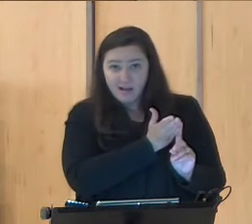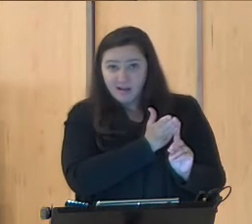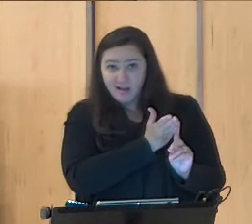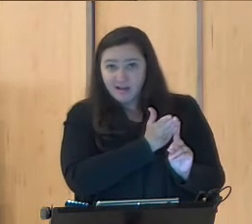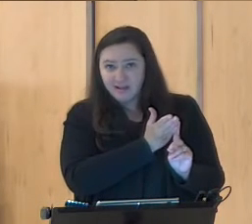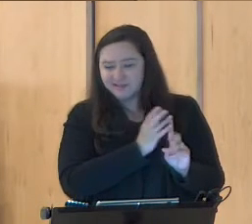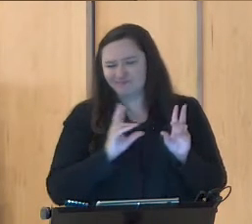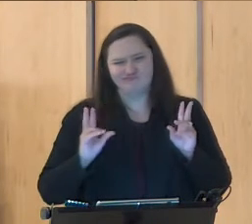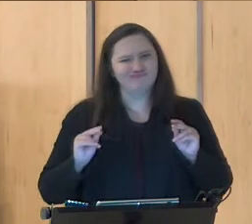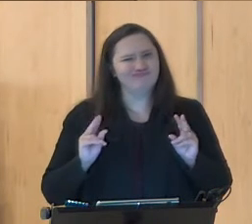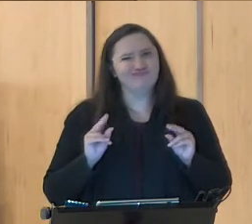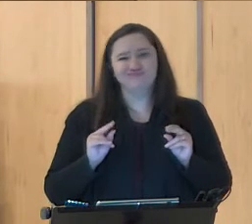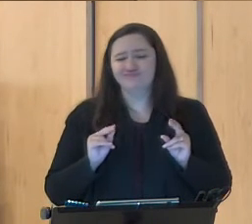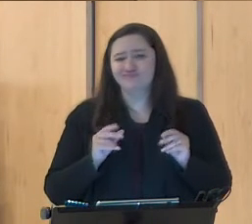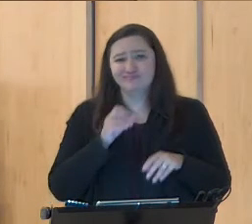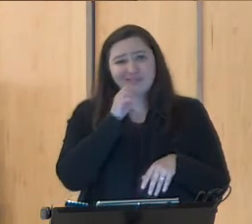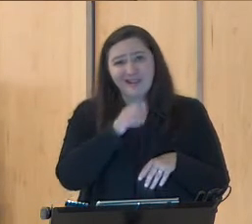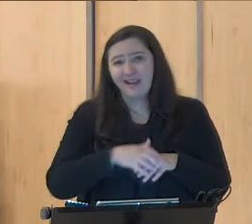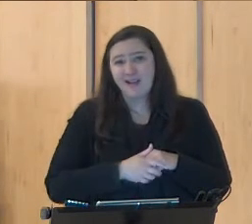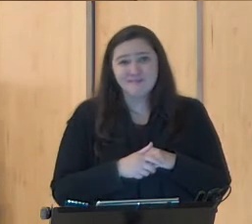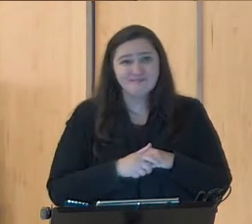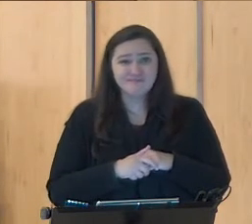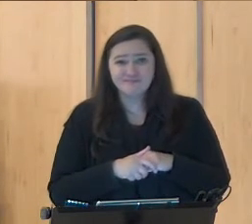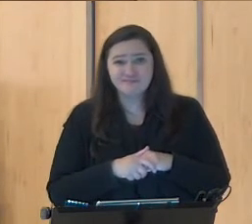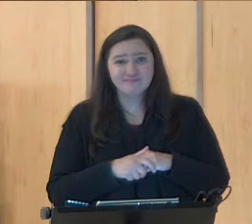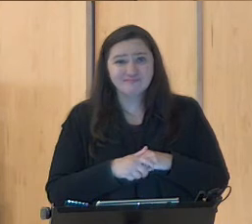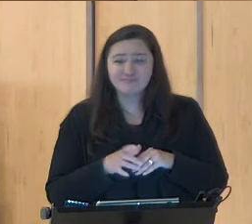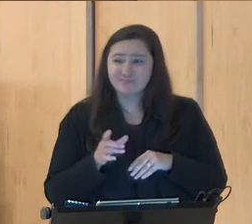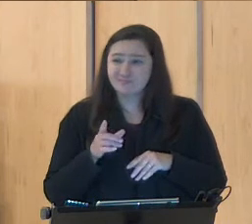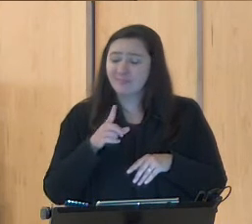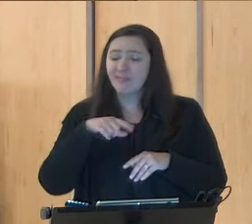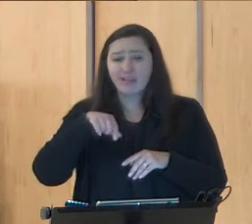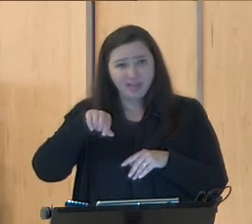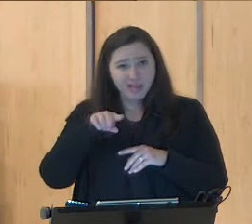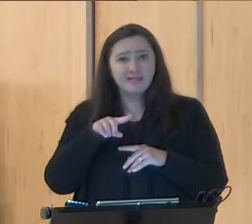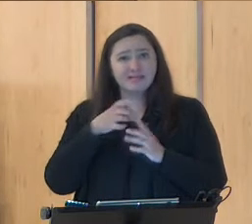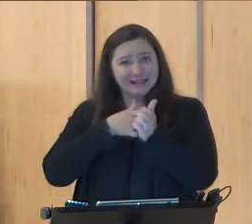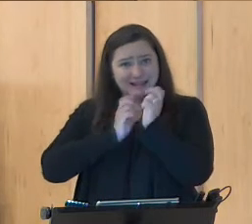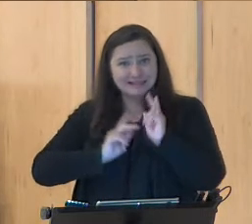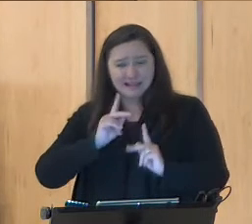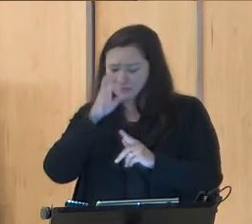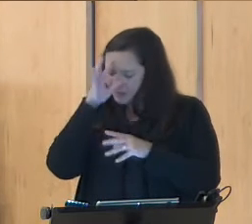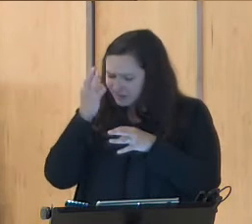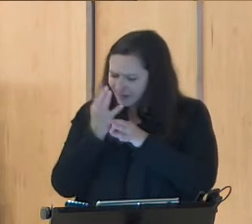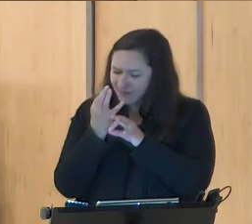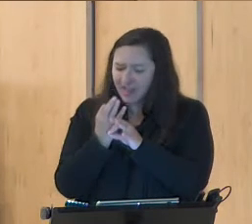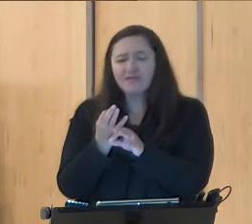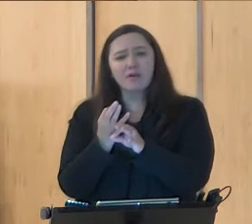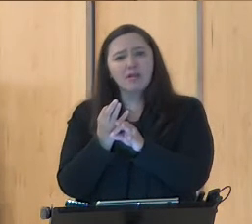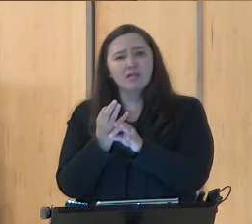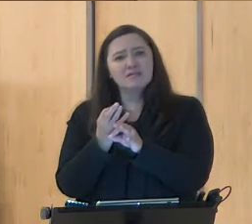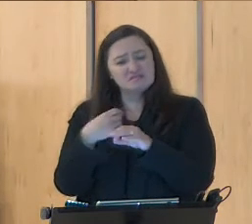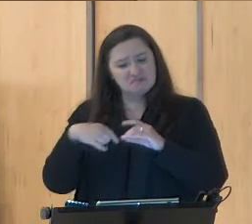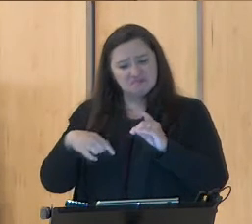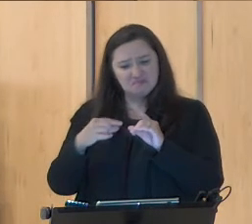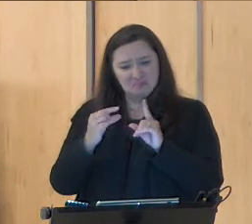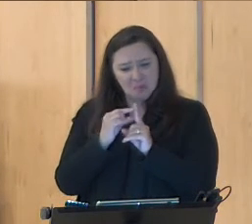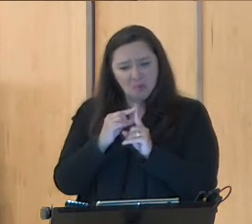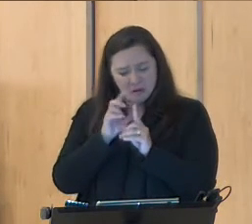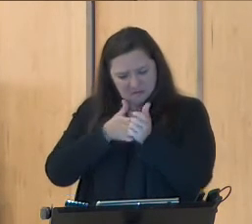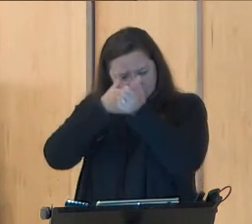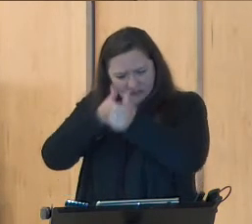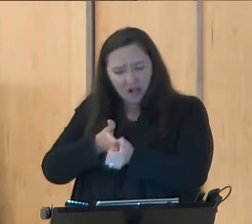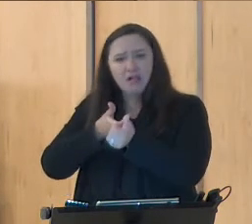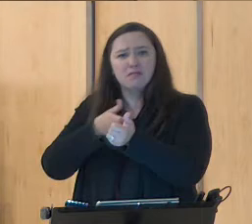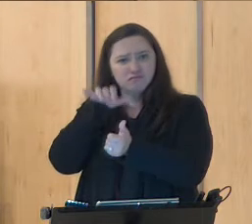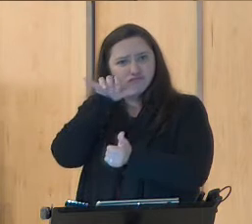the kingdom of God. No, they were to be faithful in proclaiming the word, even if people rejected it. And when